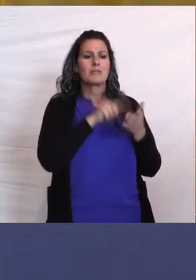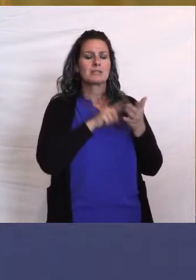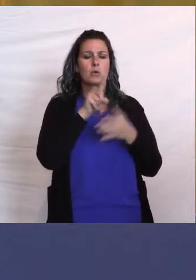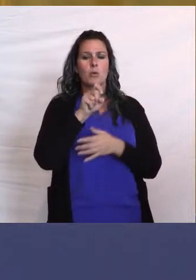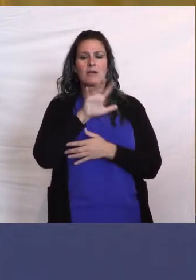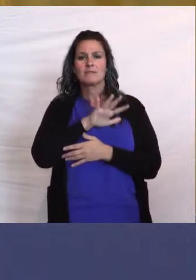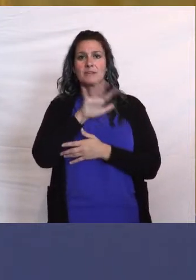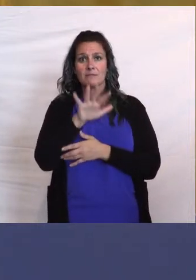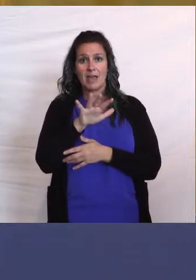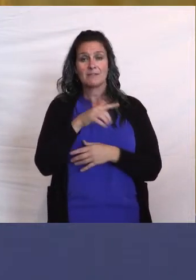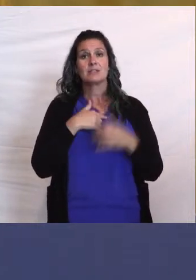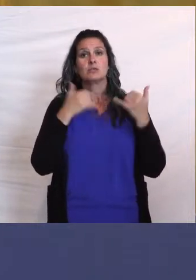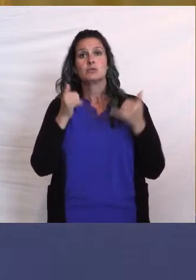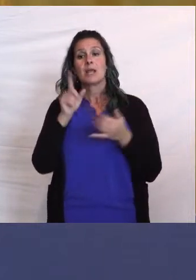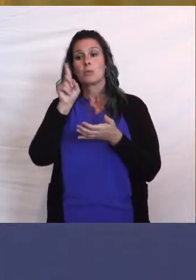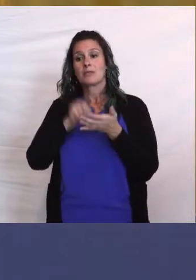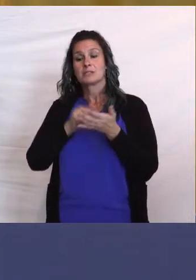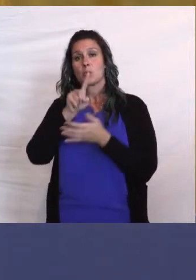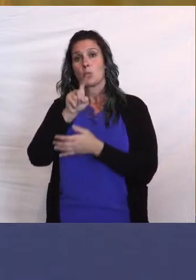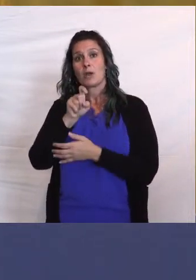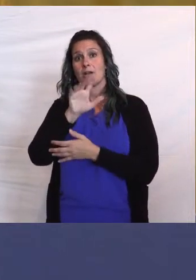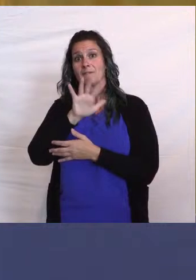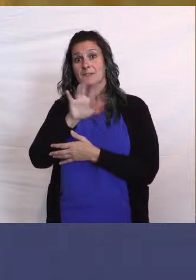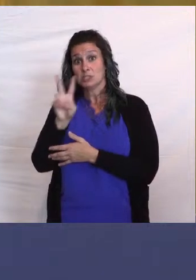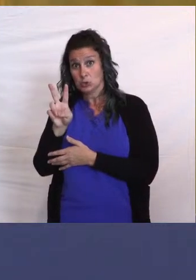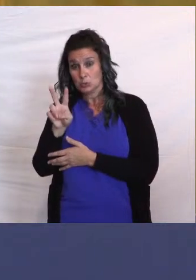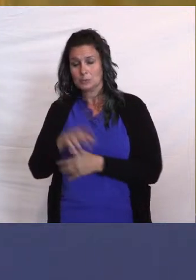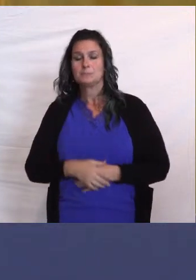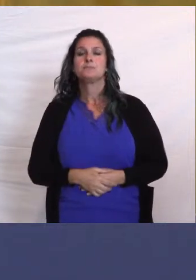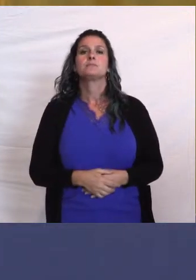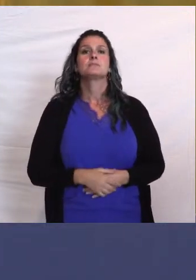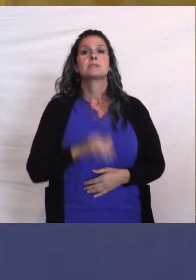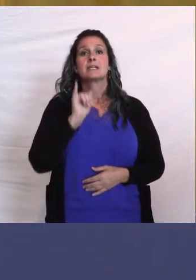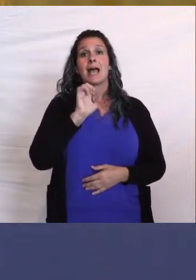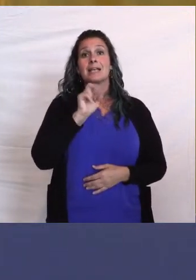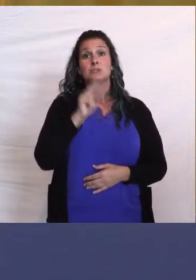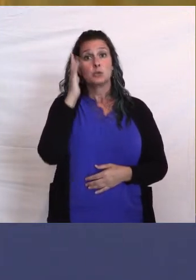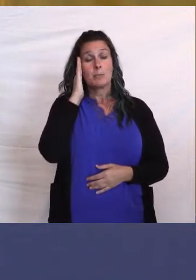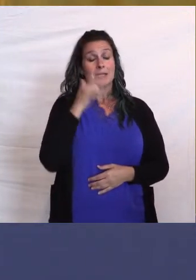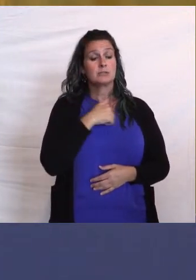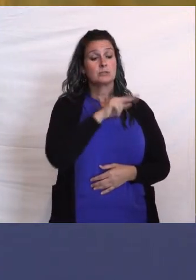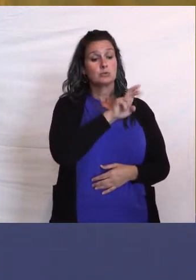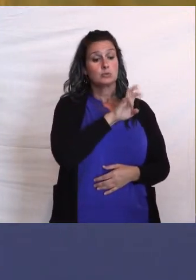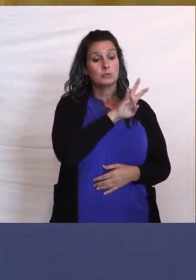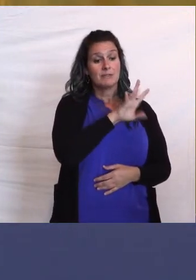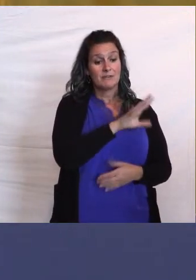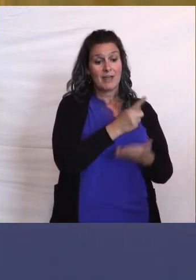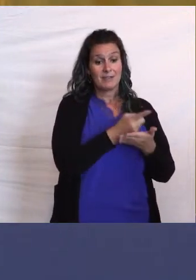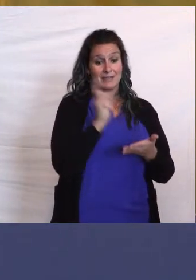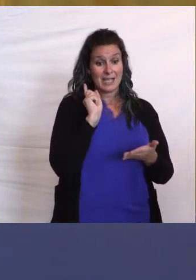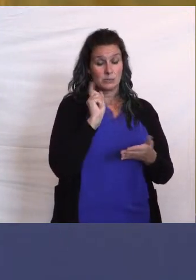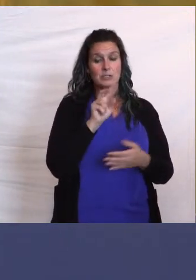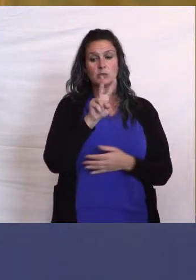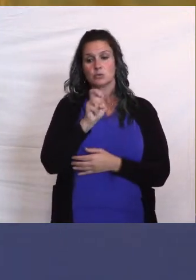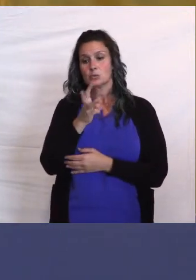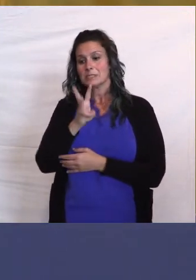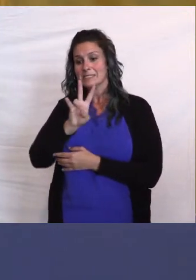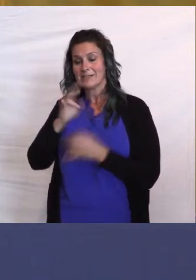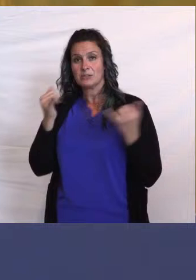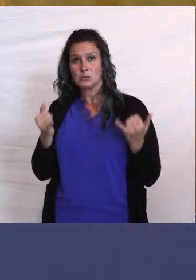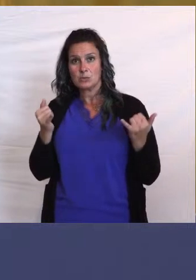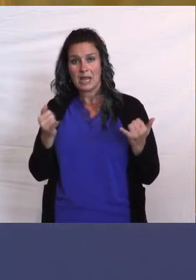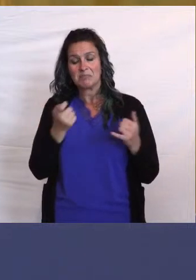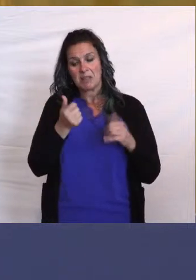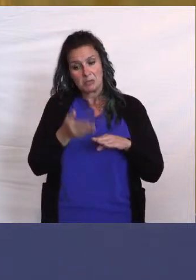1,155, today 1,152. ICU beds occupied, 275 a week ago, today 267, so a little bit